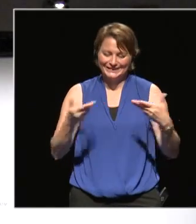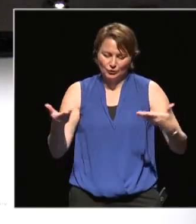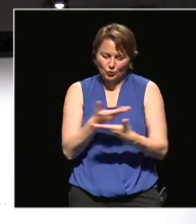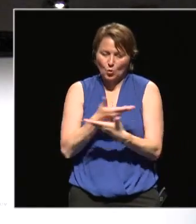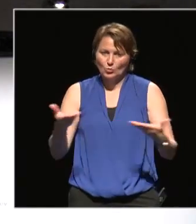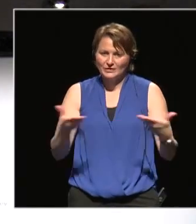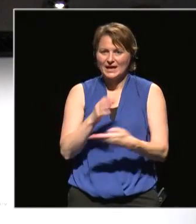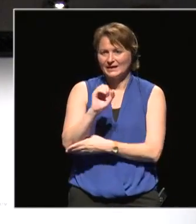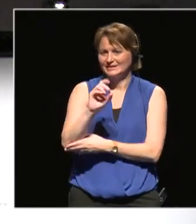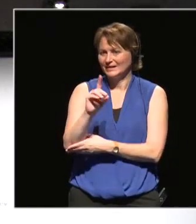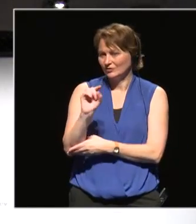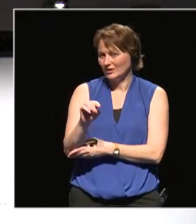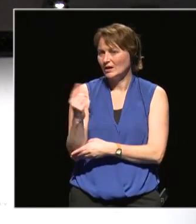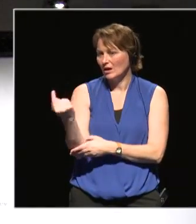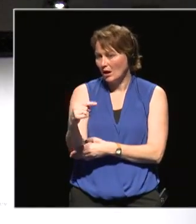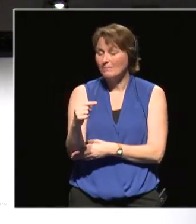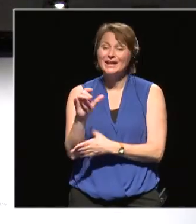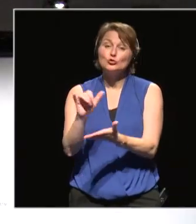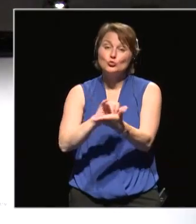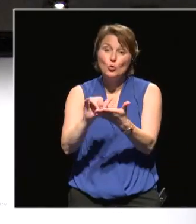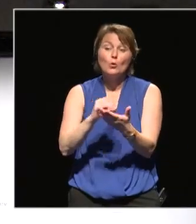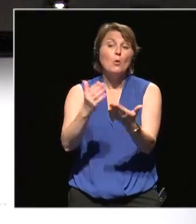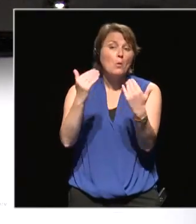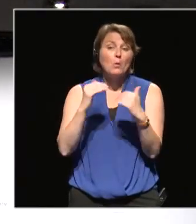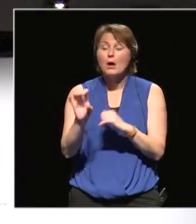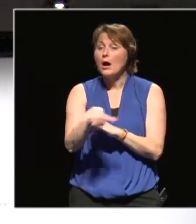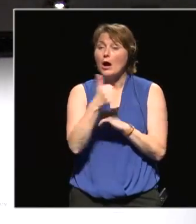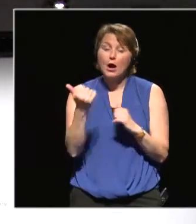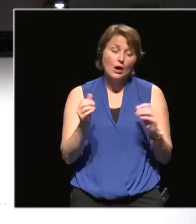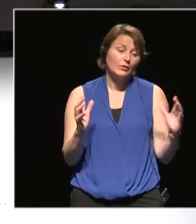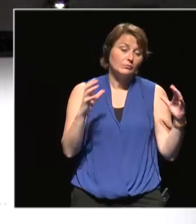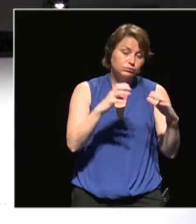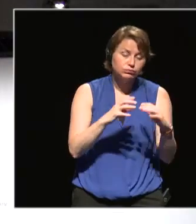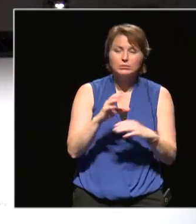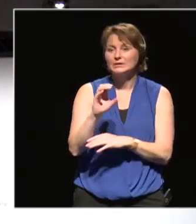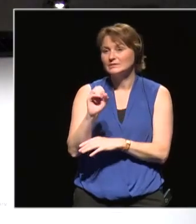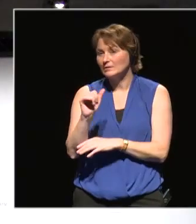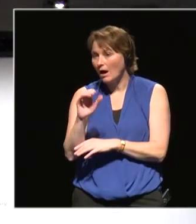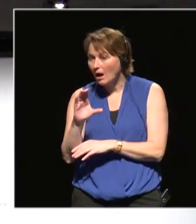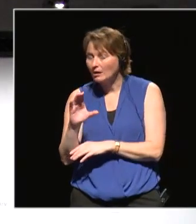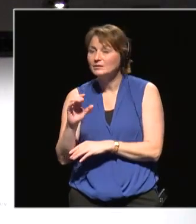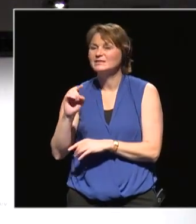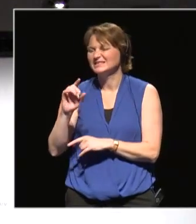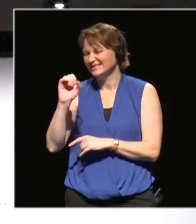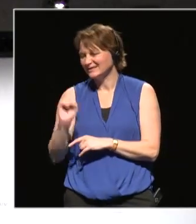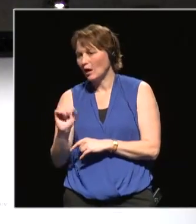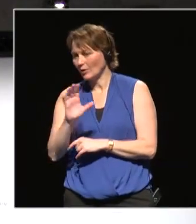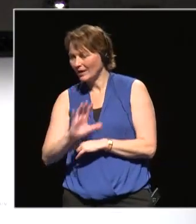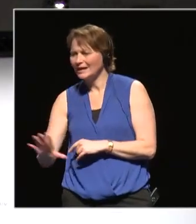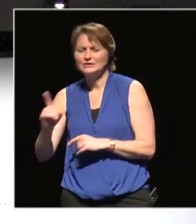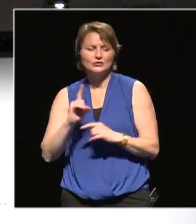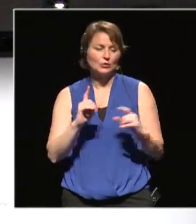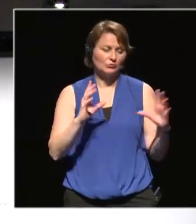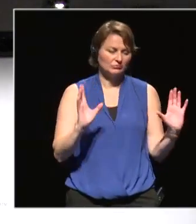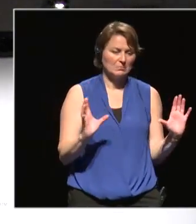in the SDGs coming up in New York or in other forums such as SARC in South Asia or the African Union, how do you use those forums